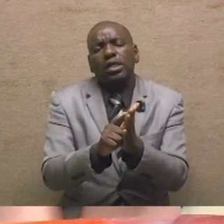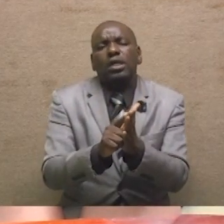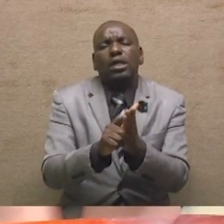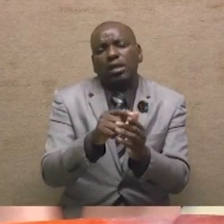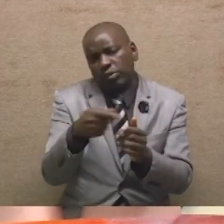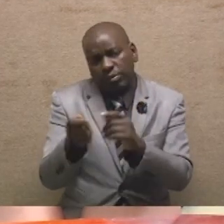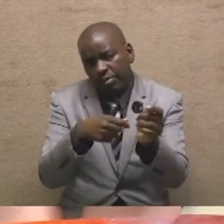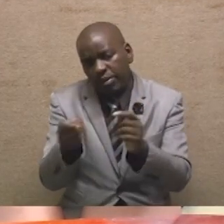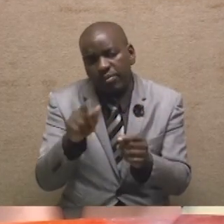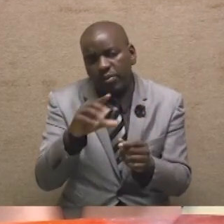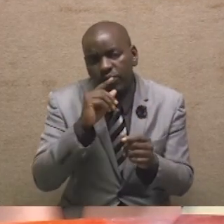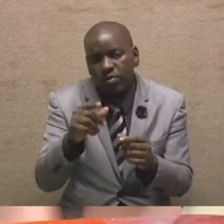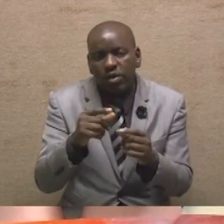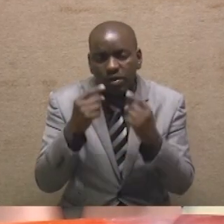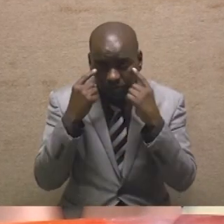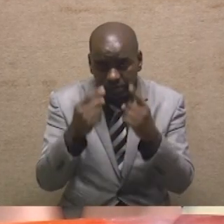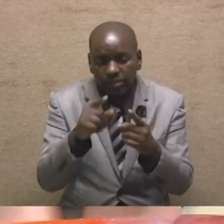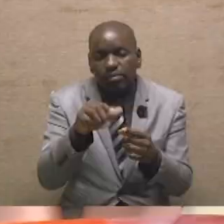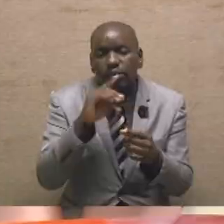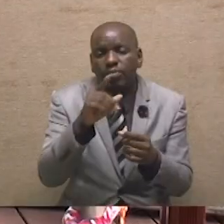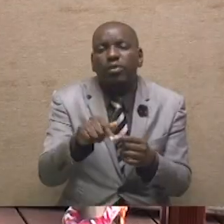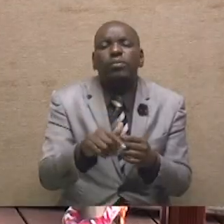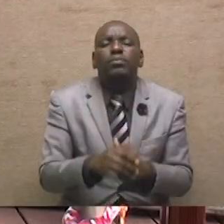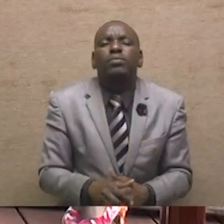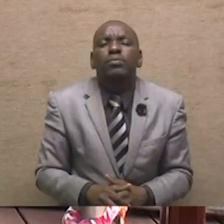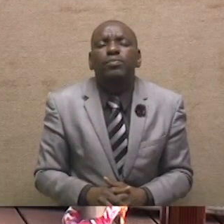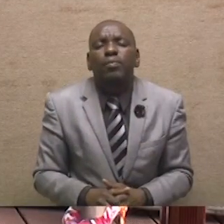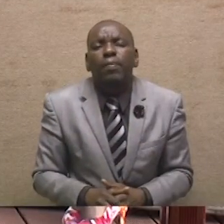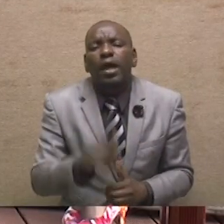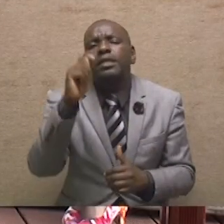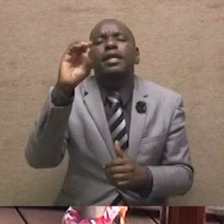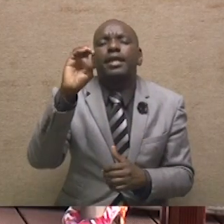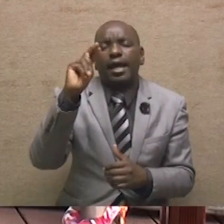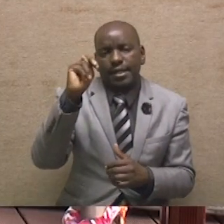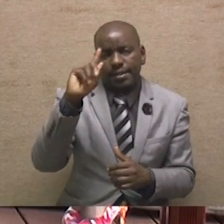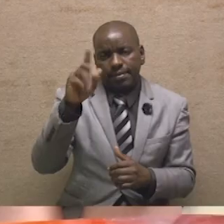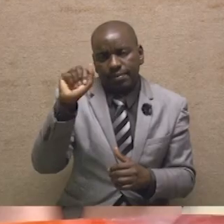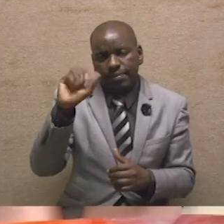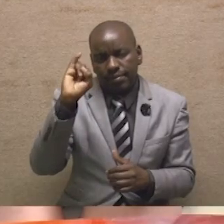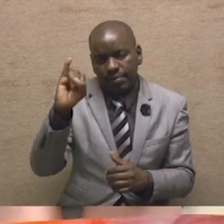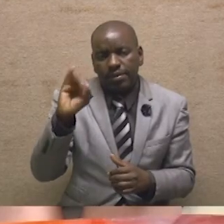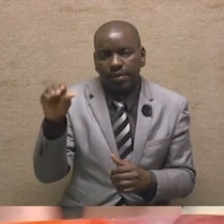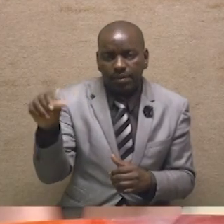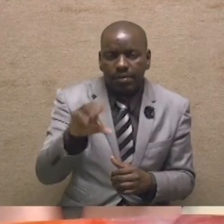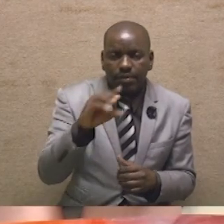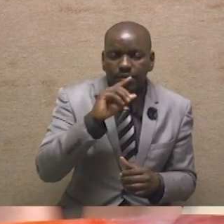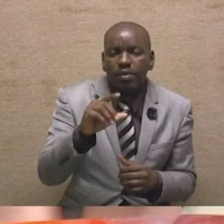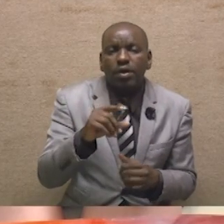circulars. That is where we will take it up from. Tenda, you might need to come in there. You see